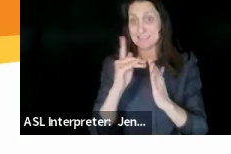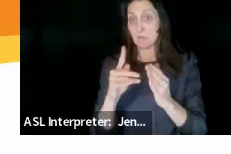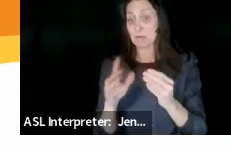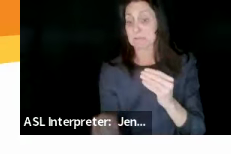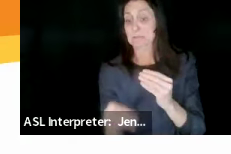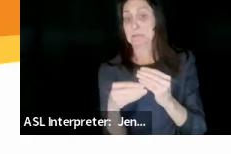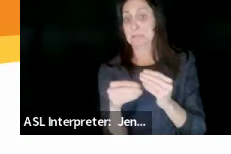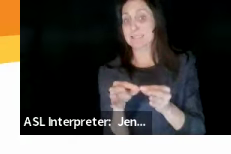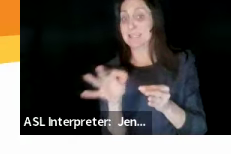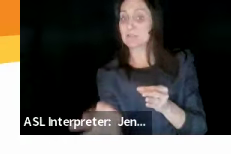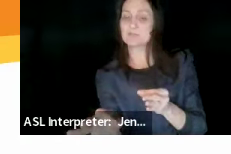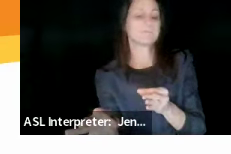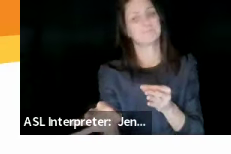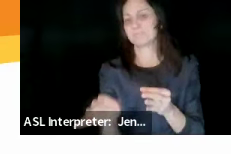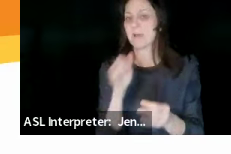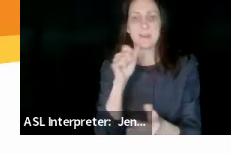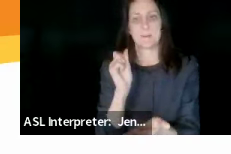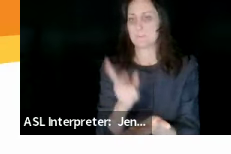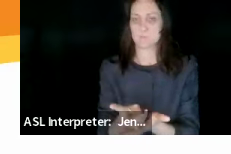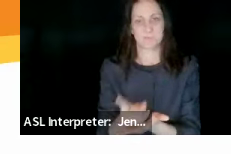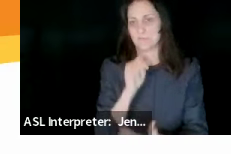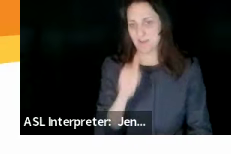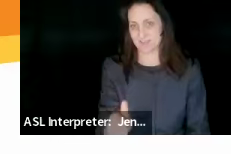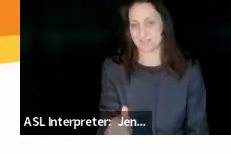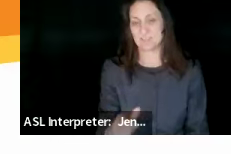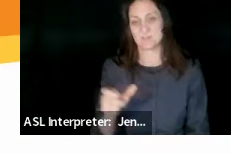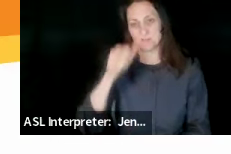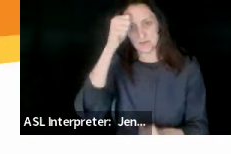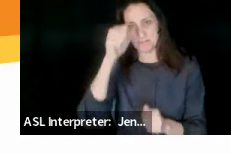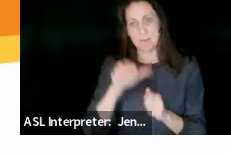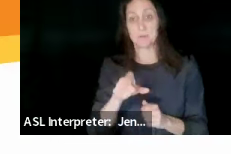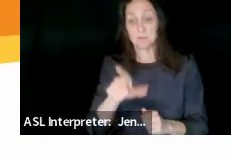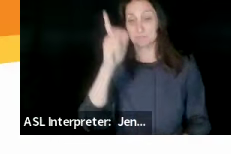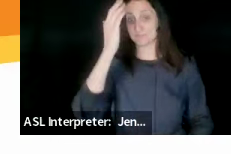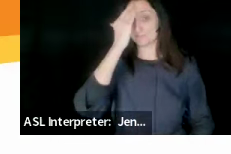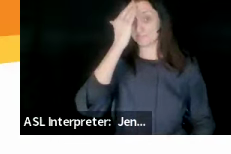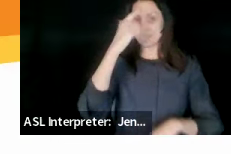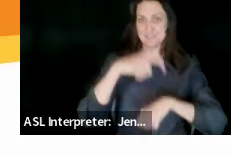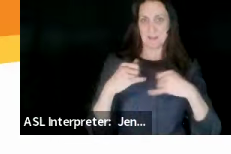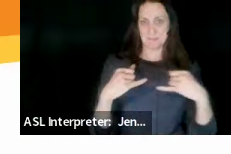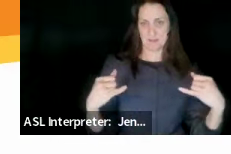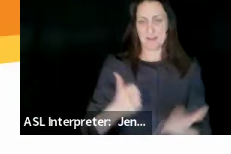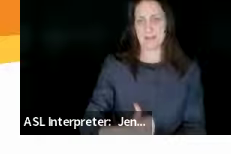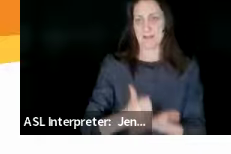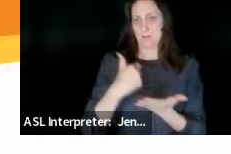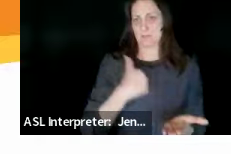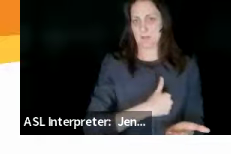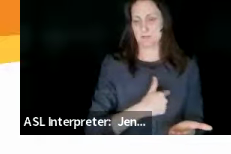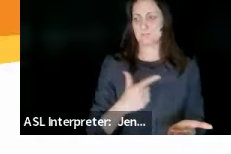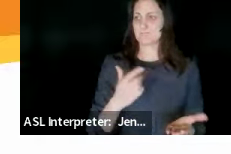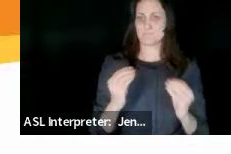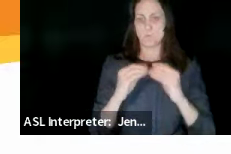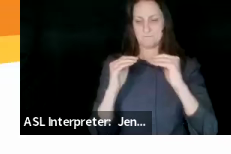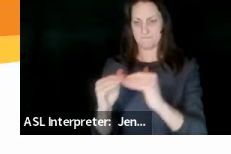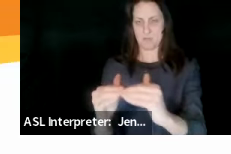aren't followed. So you have to remember that this update helps us stay consistent and fair across to all the